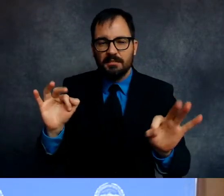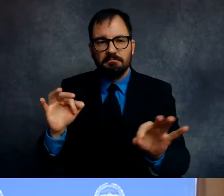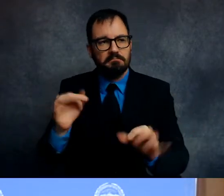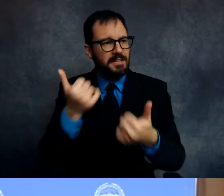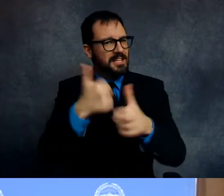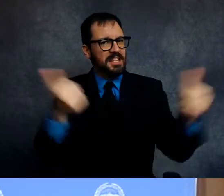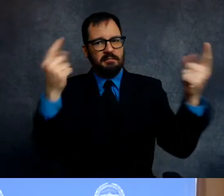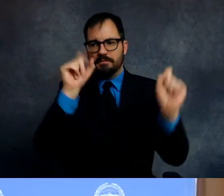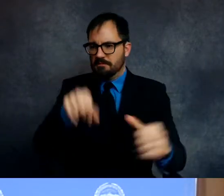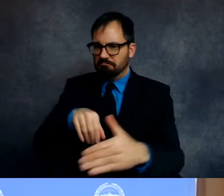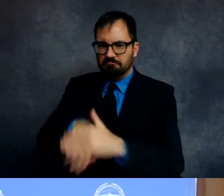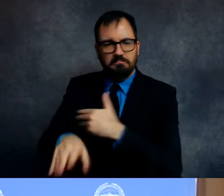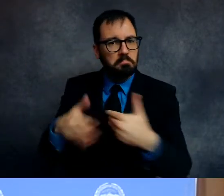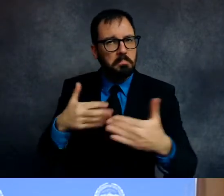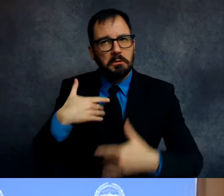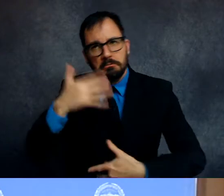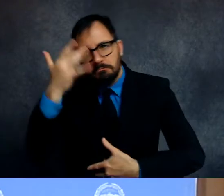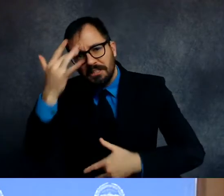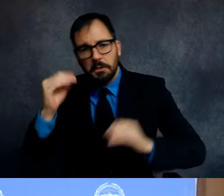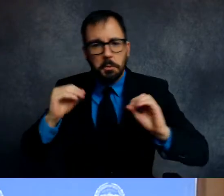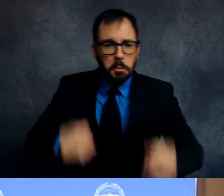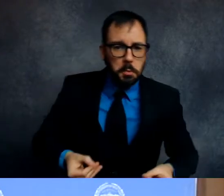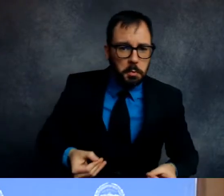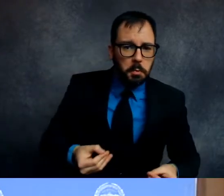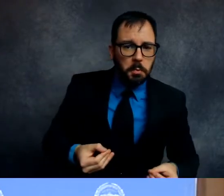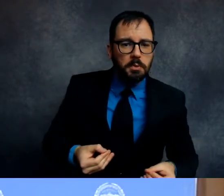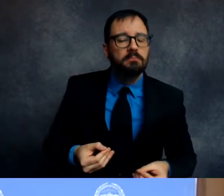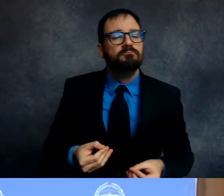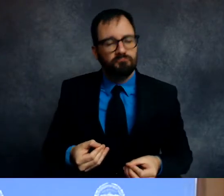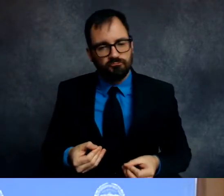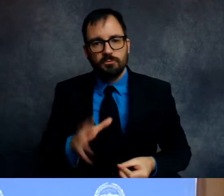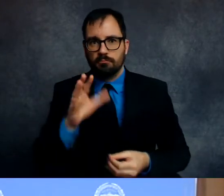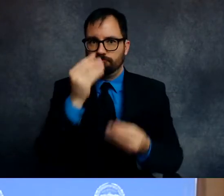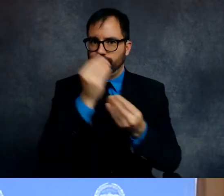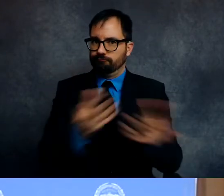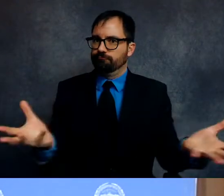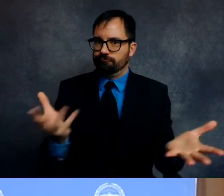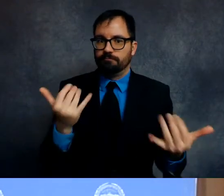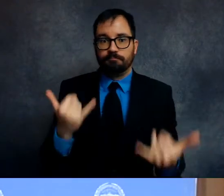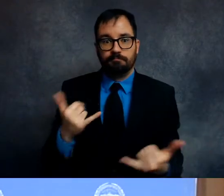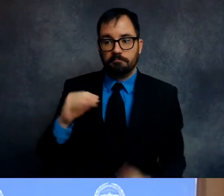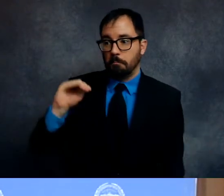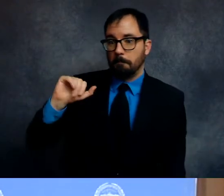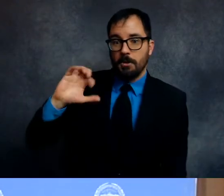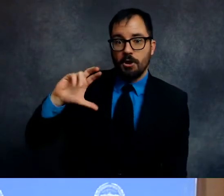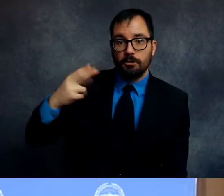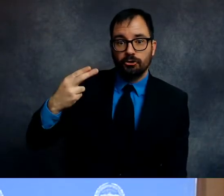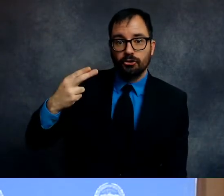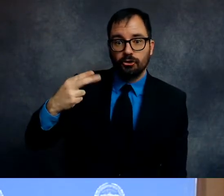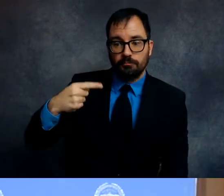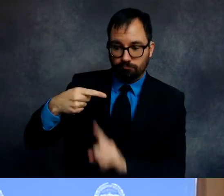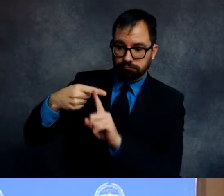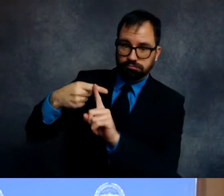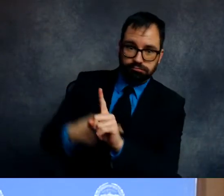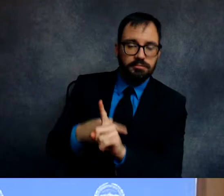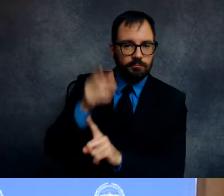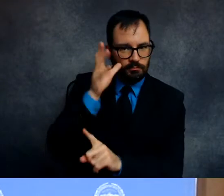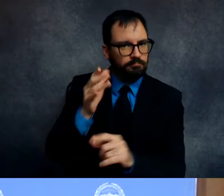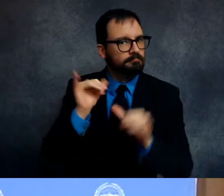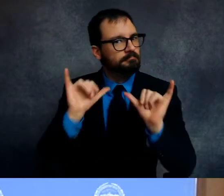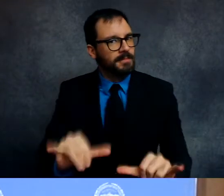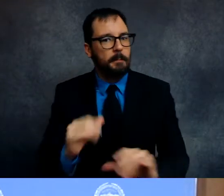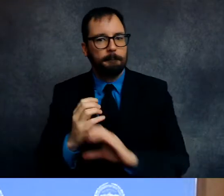continuing to support our mobile testing sites that are free and open to all, regardless of symptom. I can announce today that our mobile testing sites will